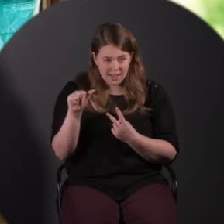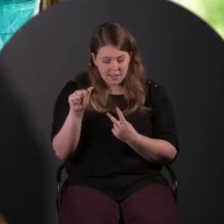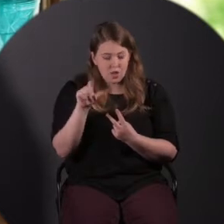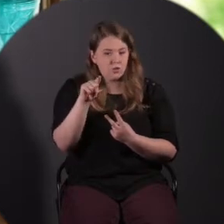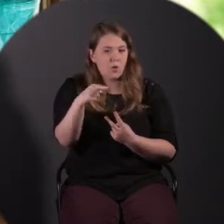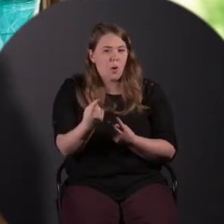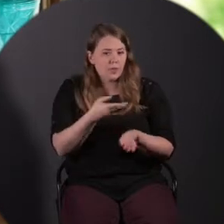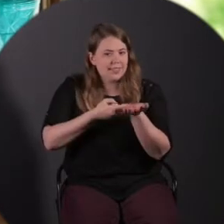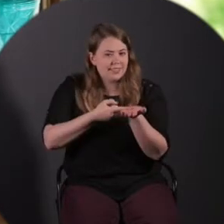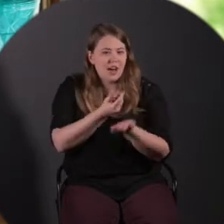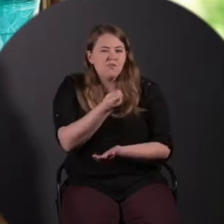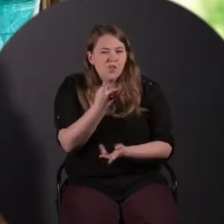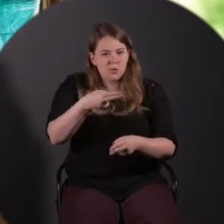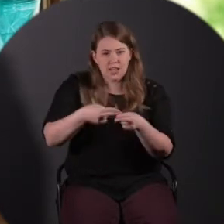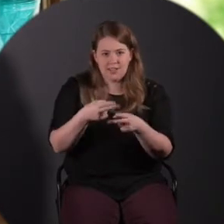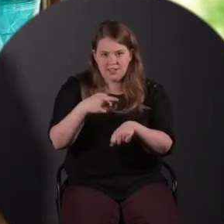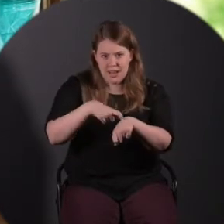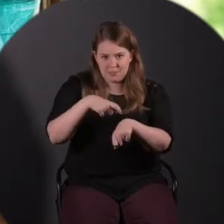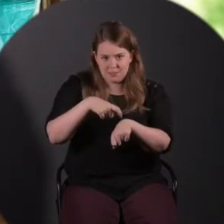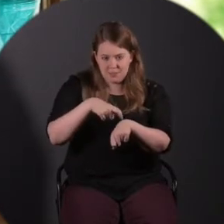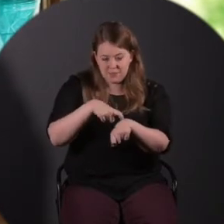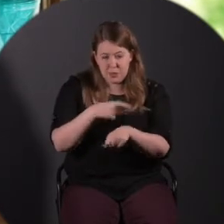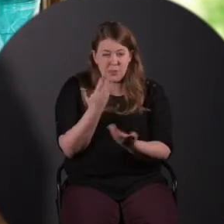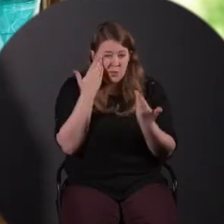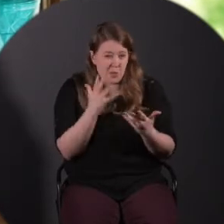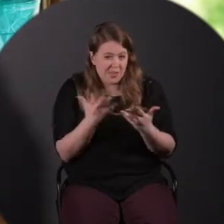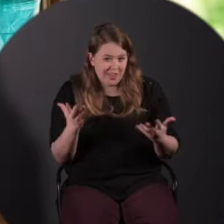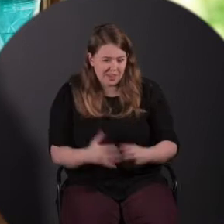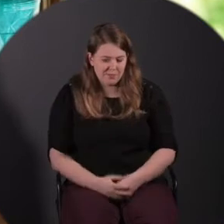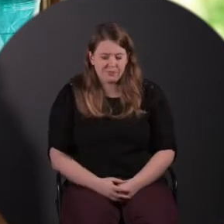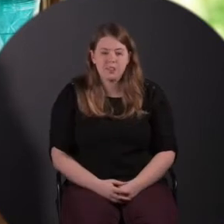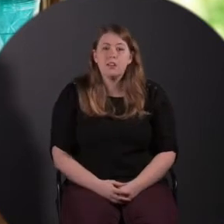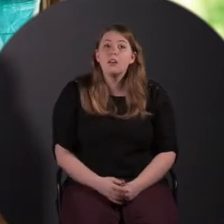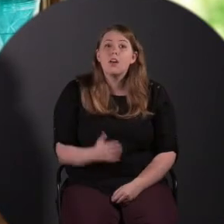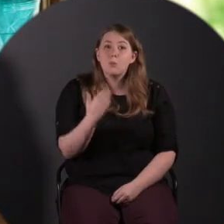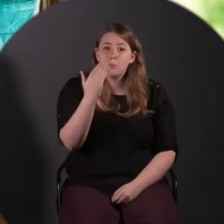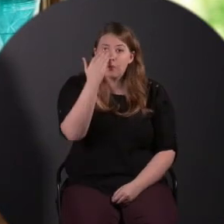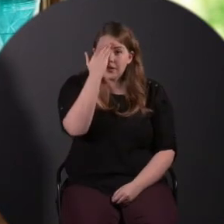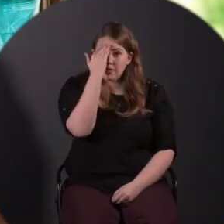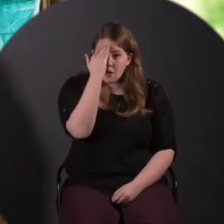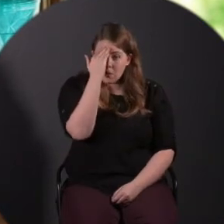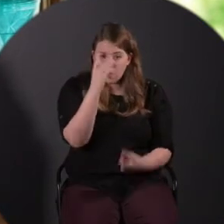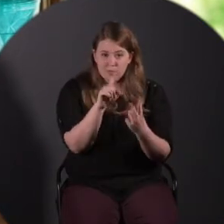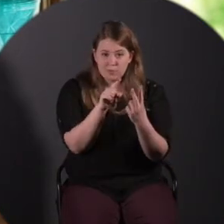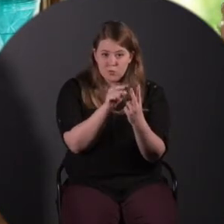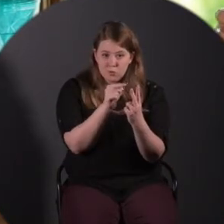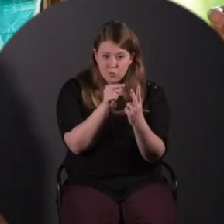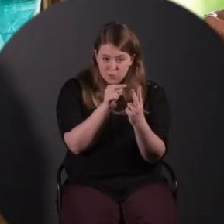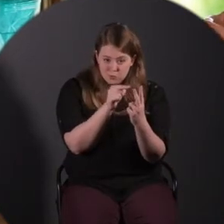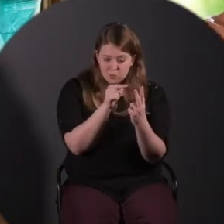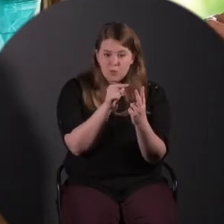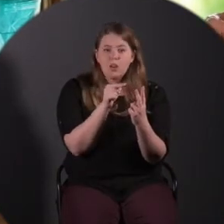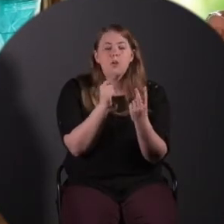few times, and we don't know a lot about them. But we do know that these little-known individuals were